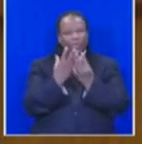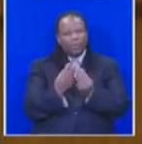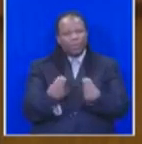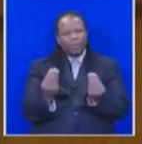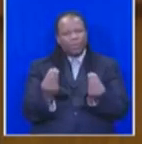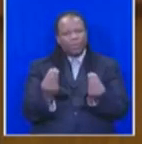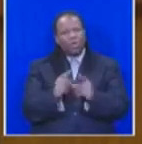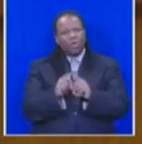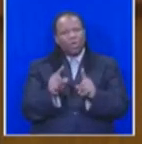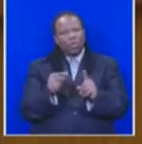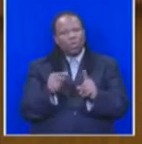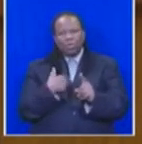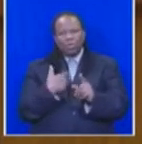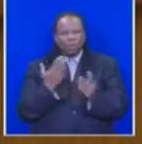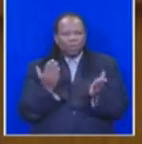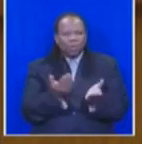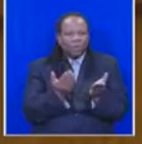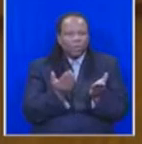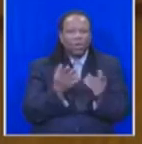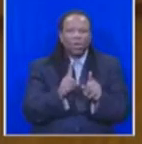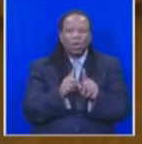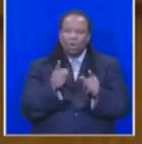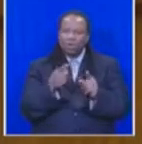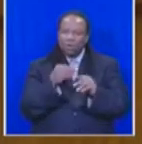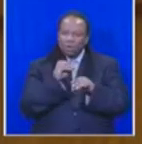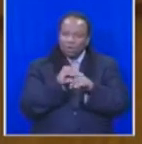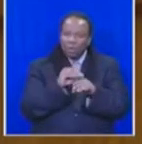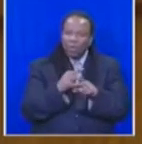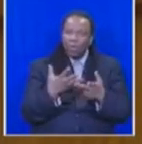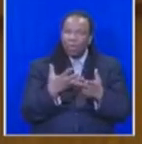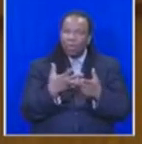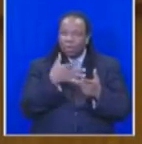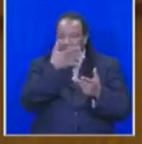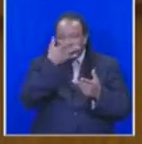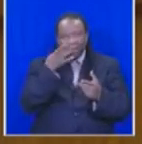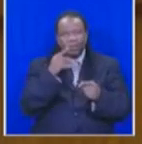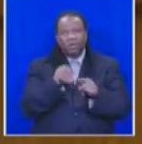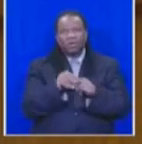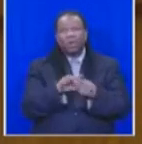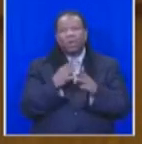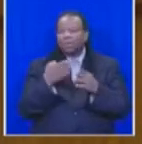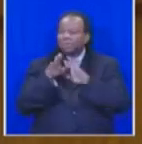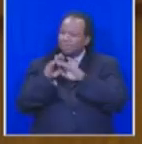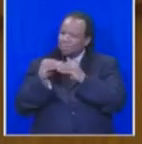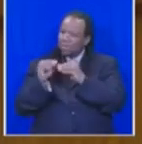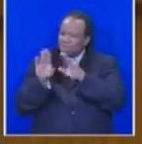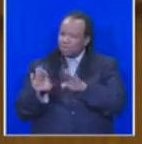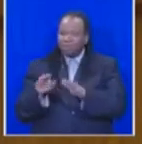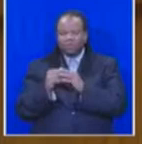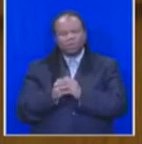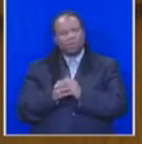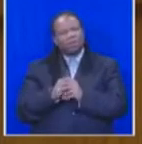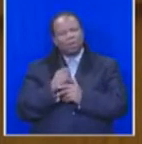be instigators and stirrers of trouble and racial hatred in our country, but we must be peacemakers. I remain